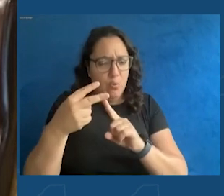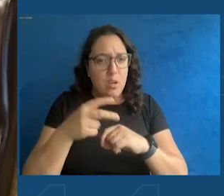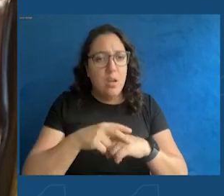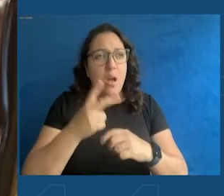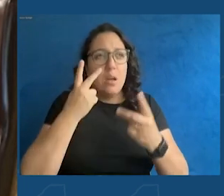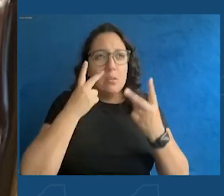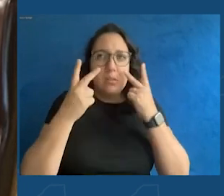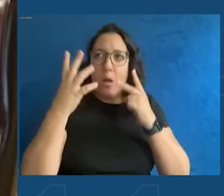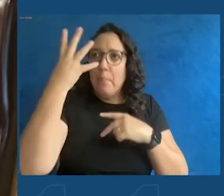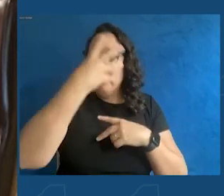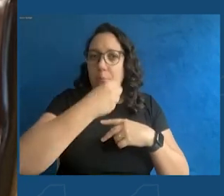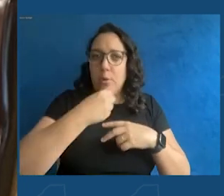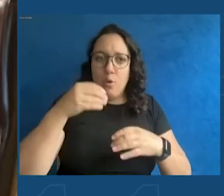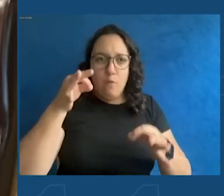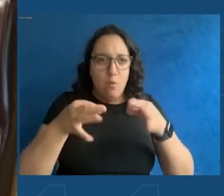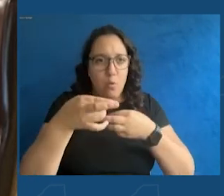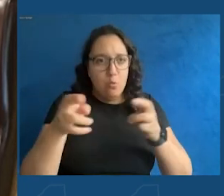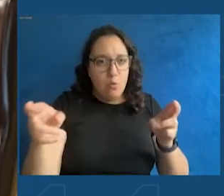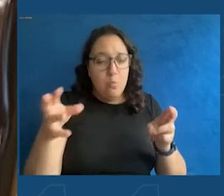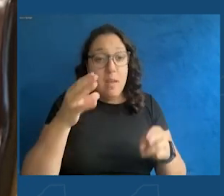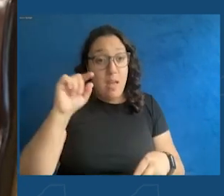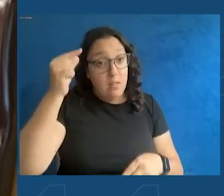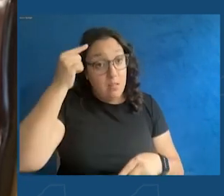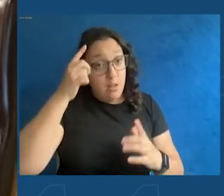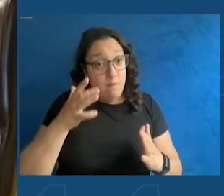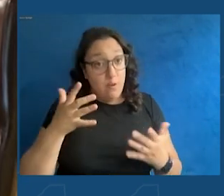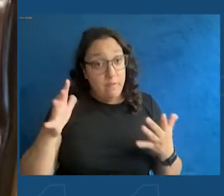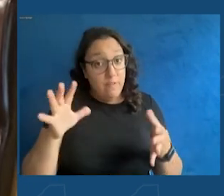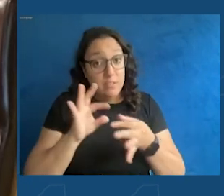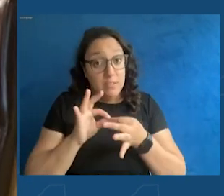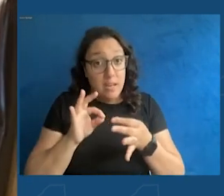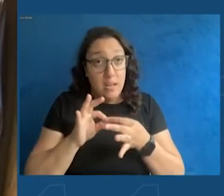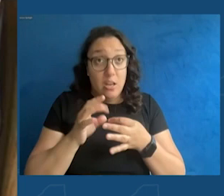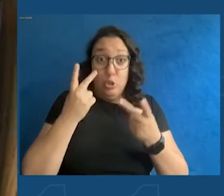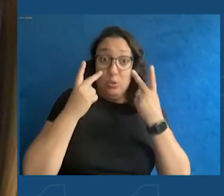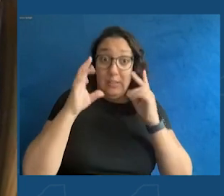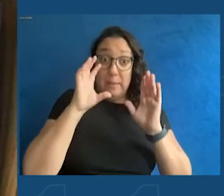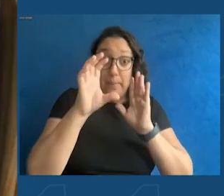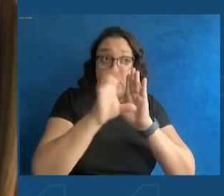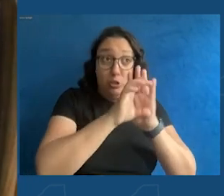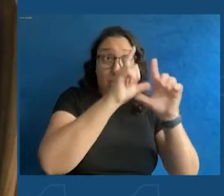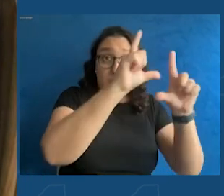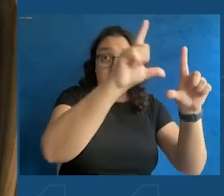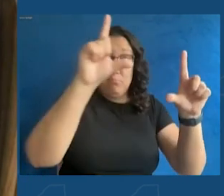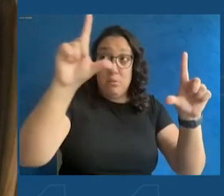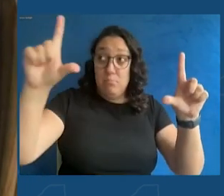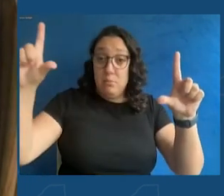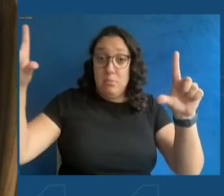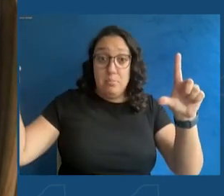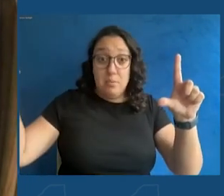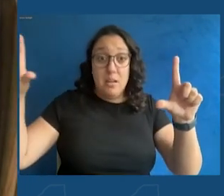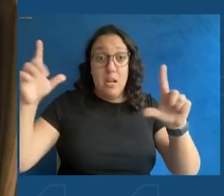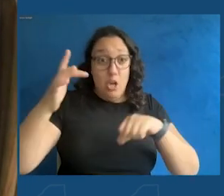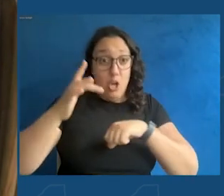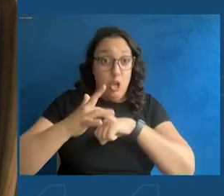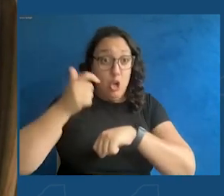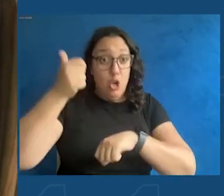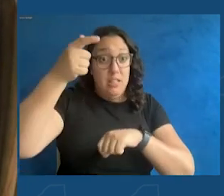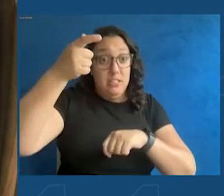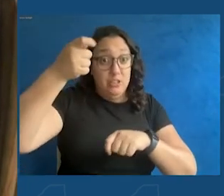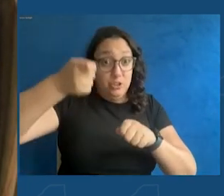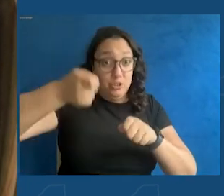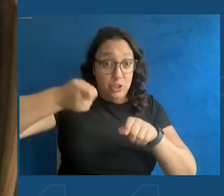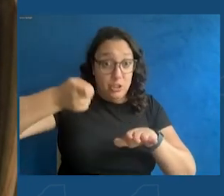courtroom today, and the governor mentioned it. The portraits of the earliest judges to sit on this court, including